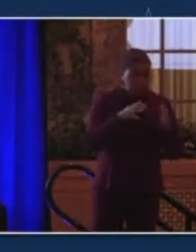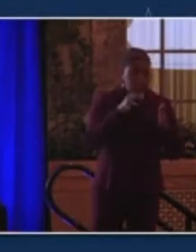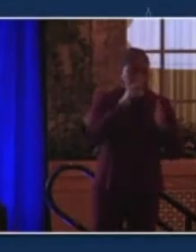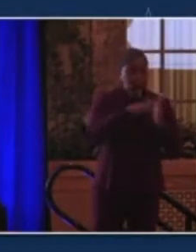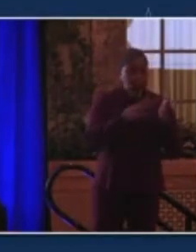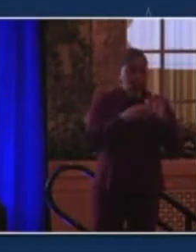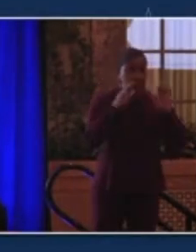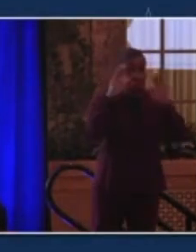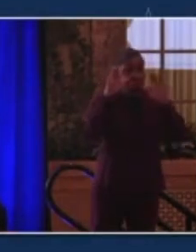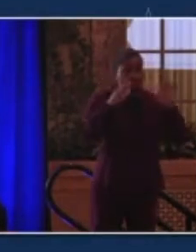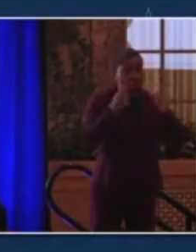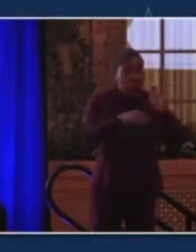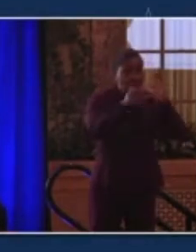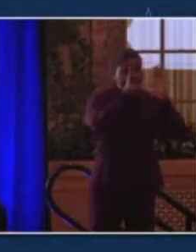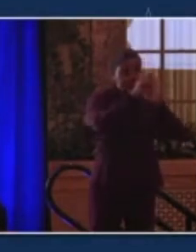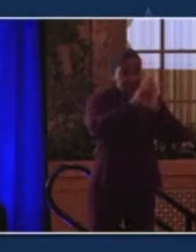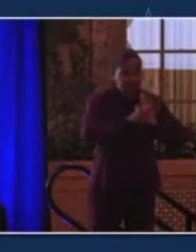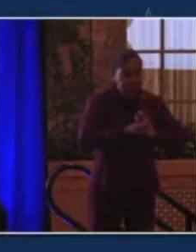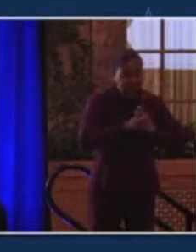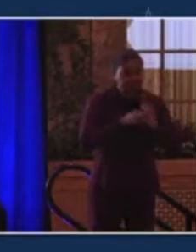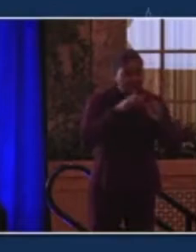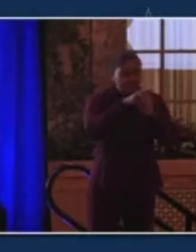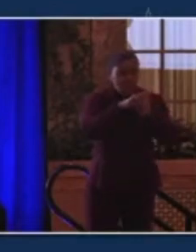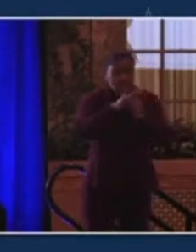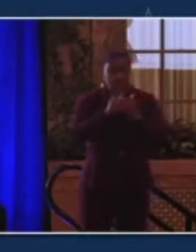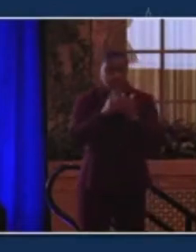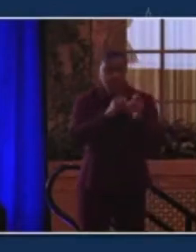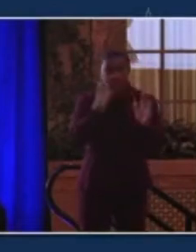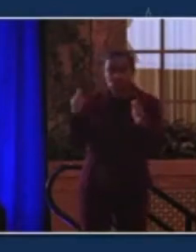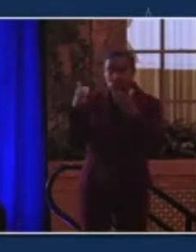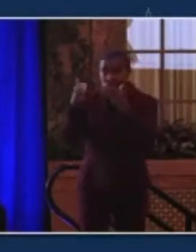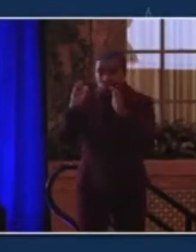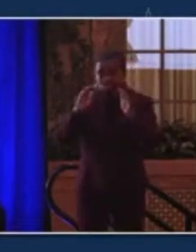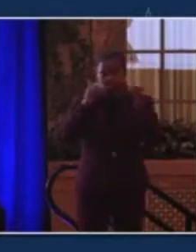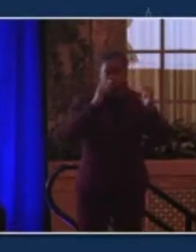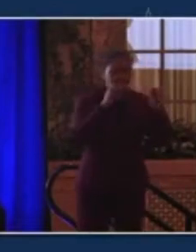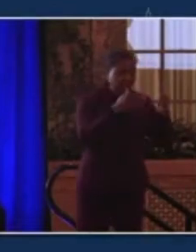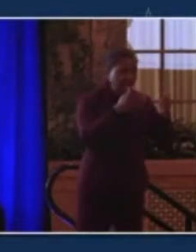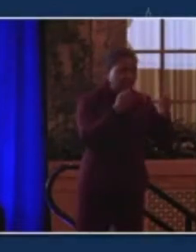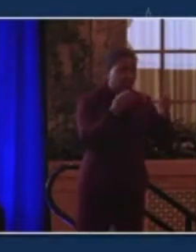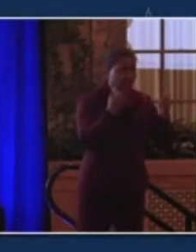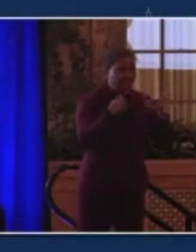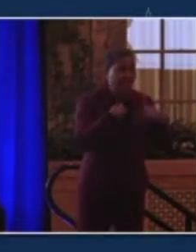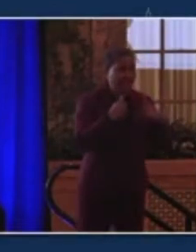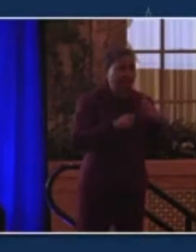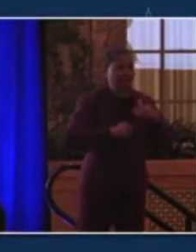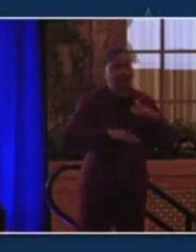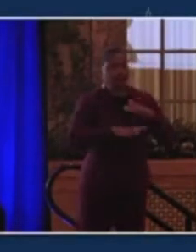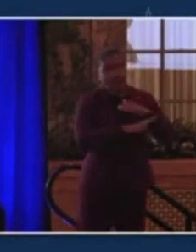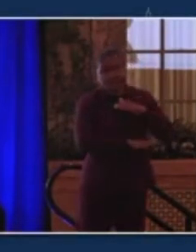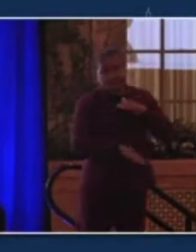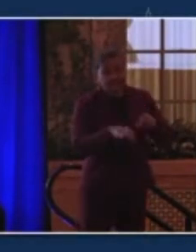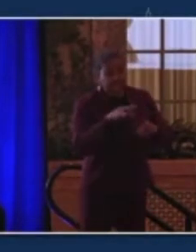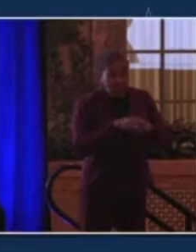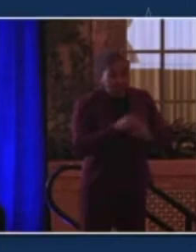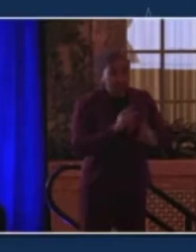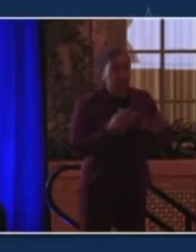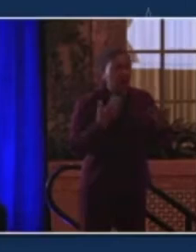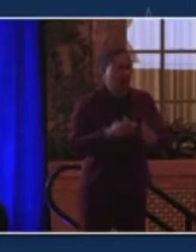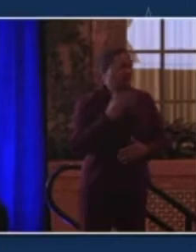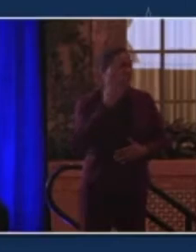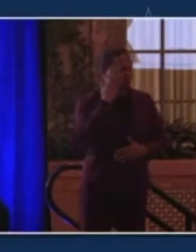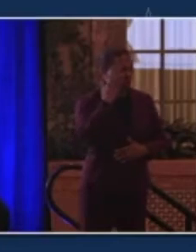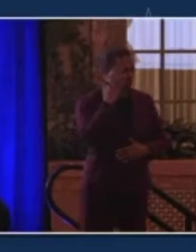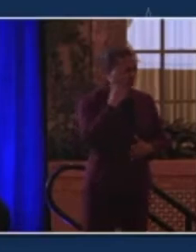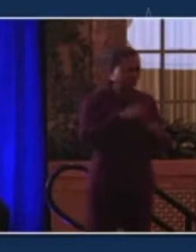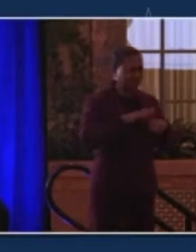spreadsheet, we identified the precincts that we were going to target. So we had our base vote, the folks that we knew we could